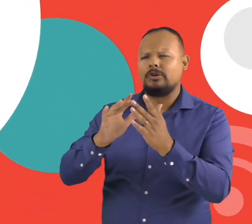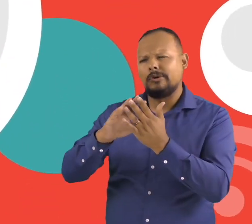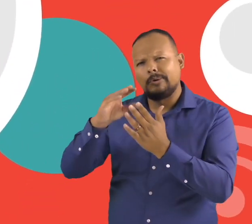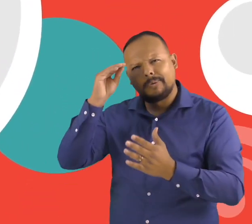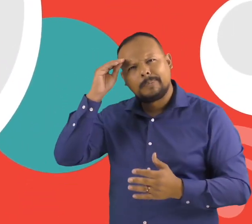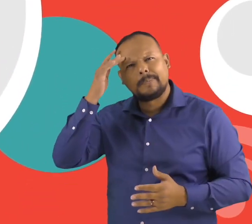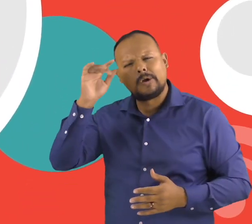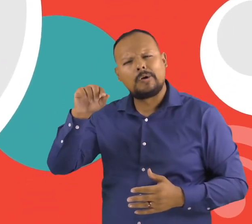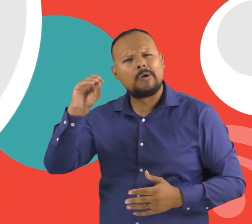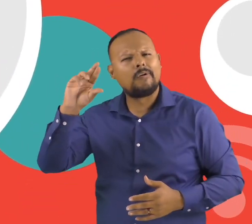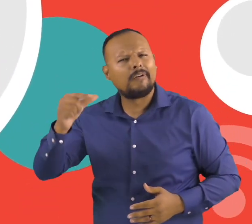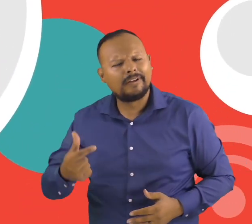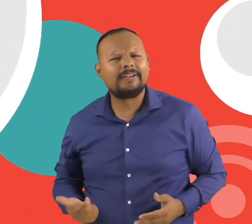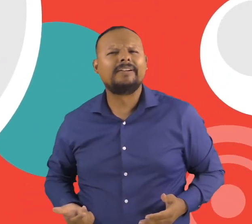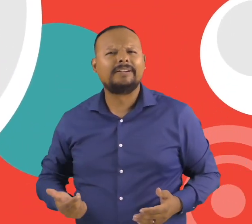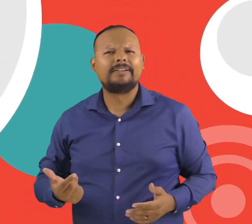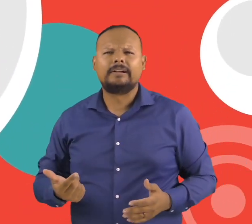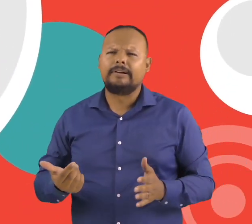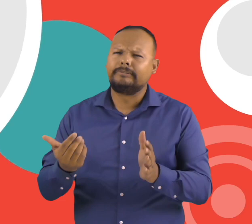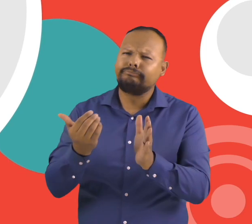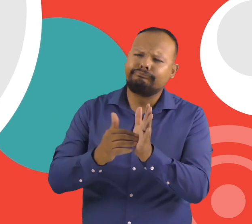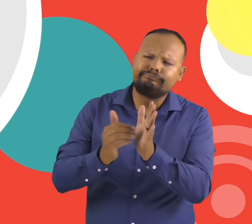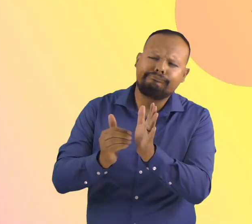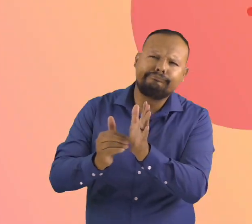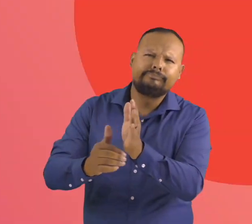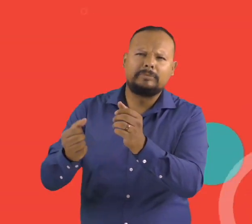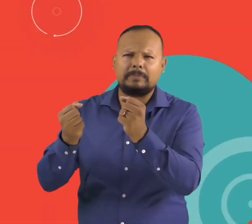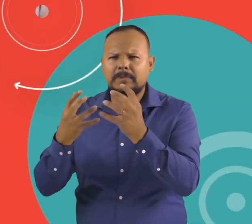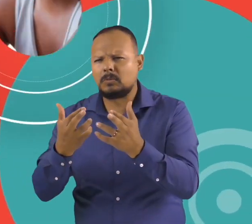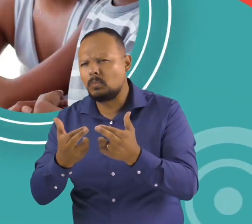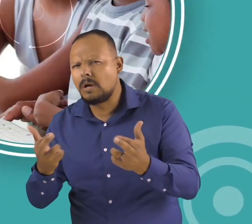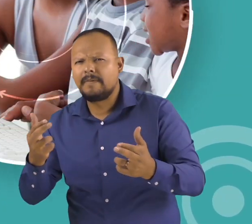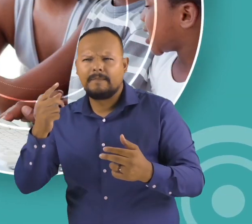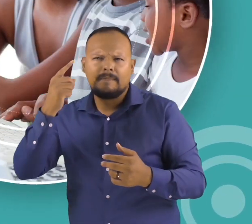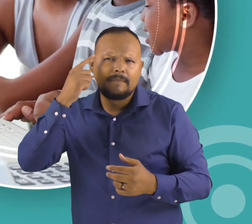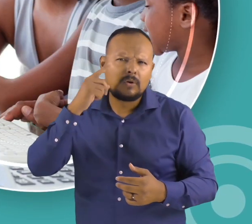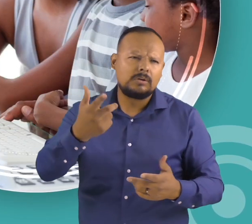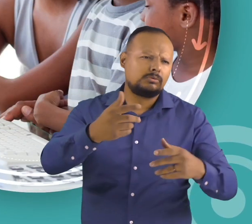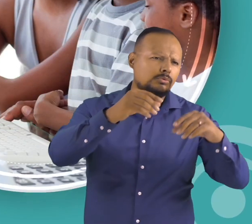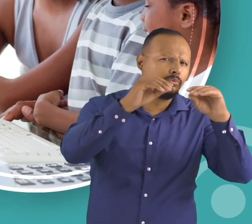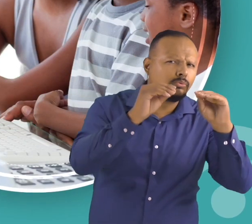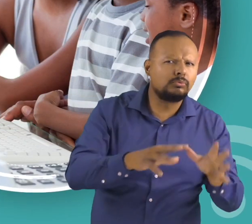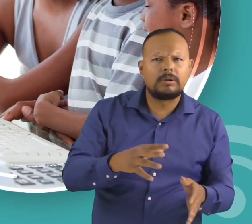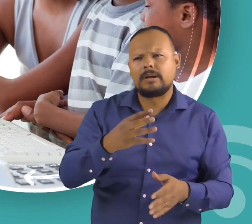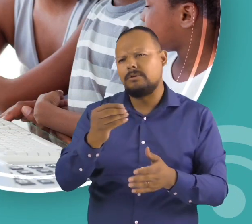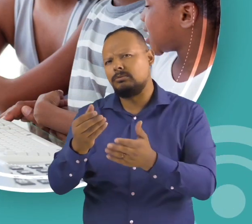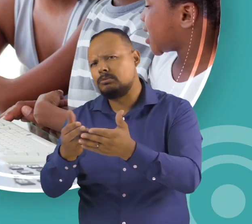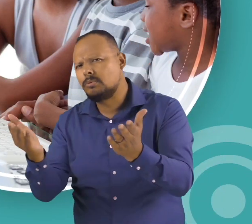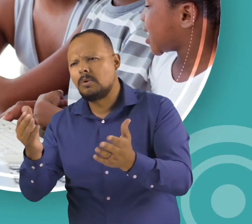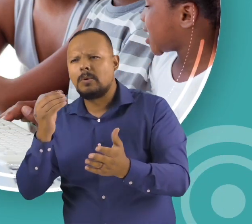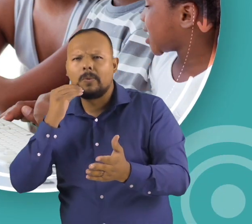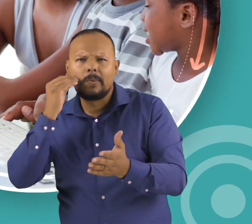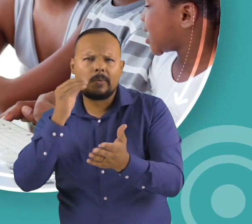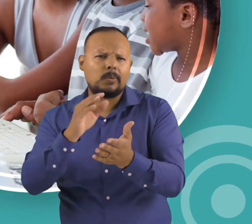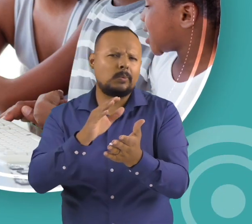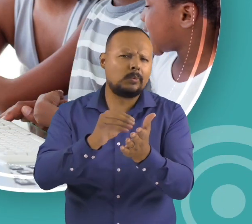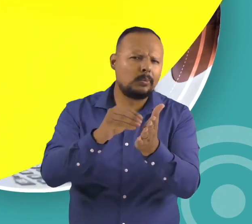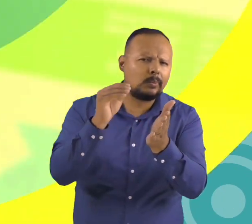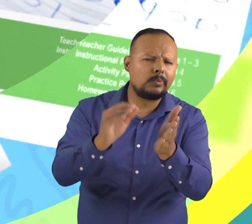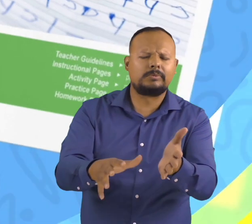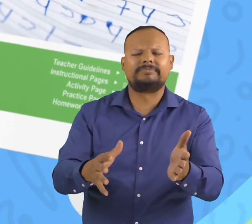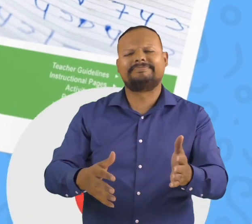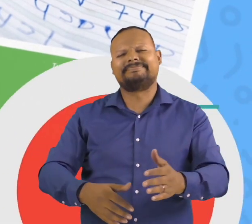Hope you had fun learning with us. Visit us at learnbright.org for thousands of free